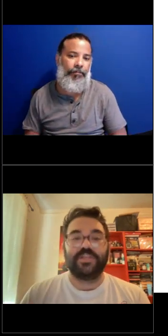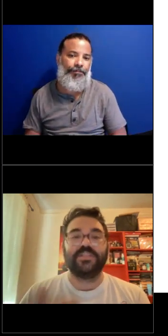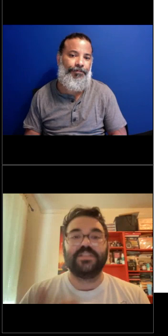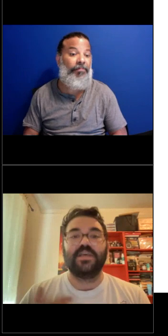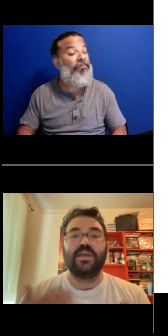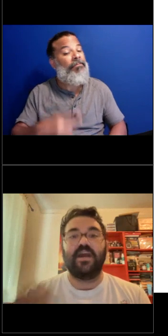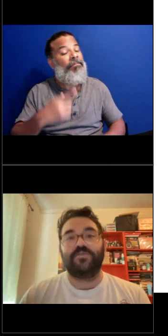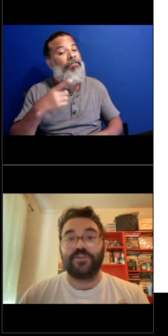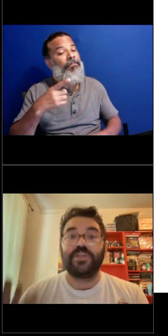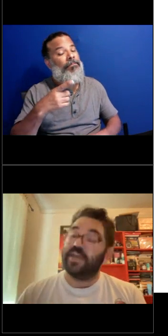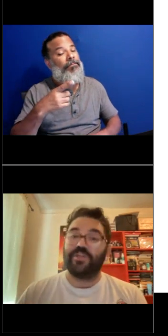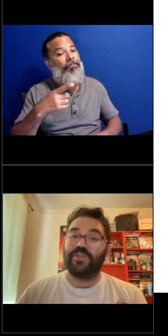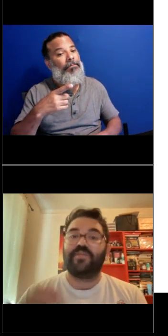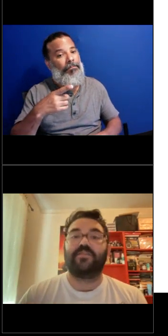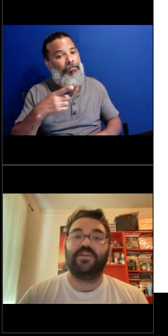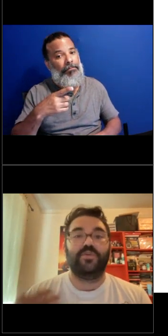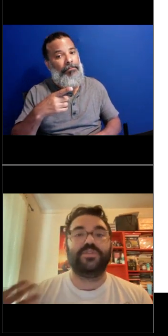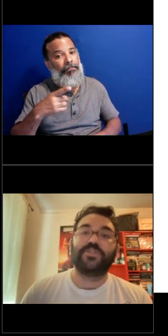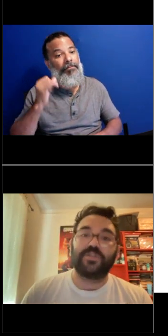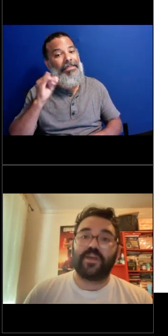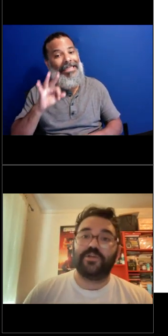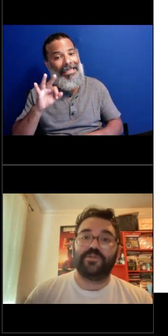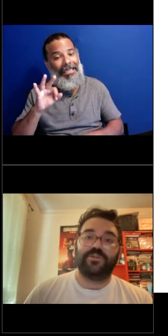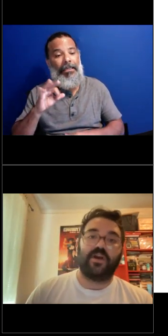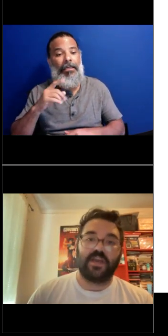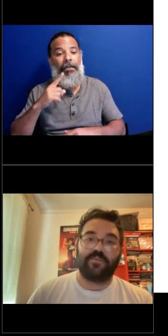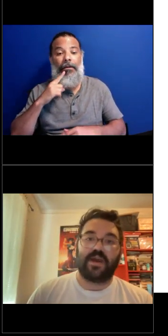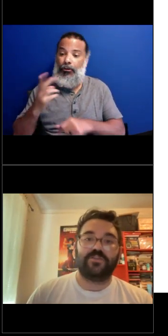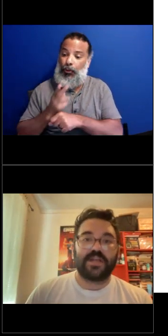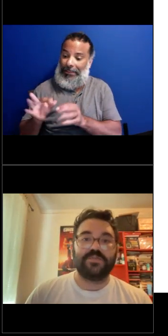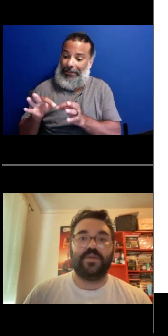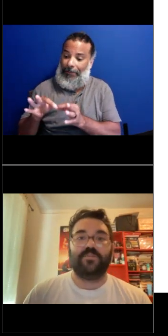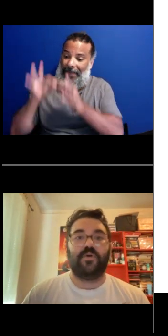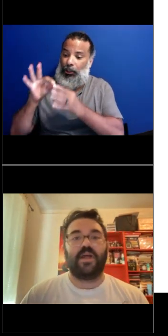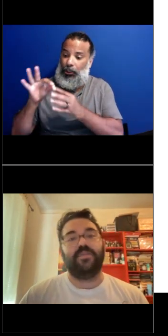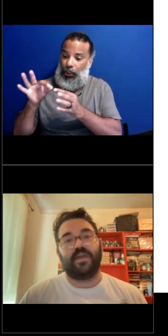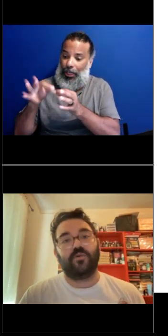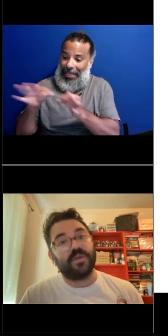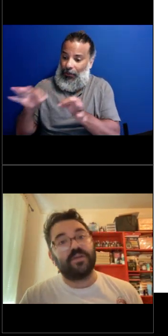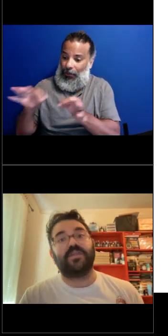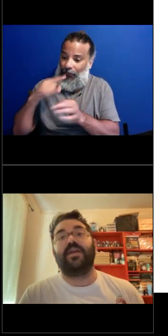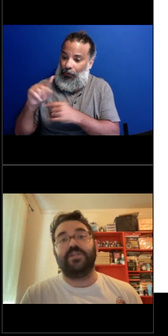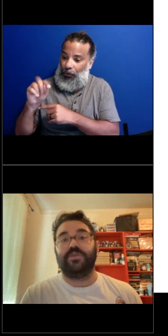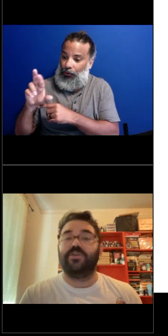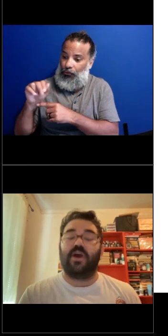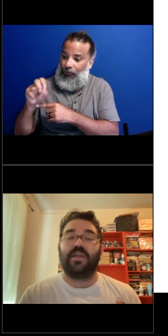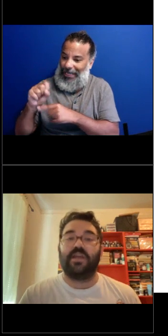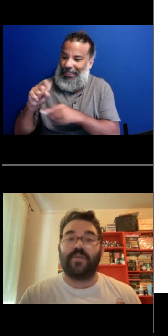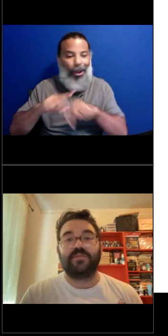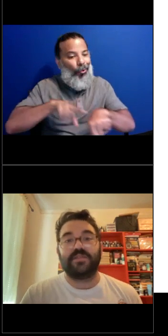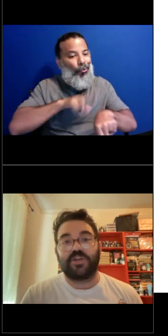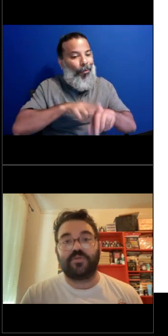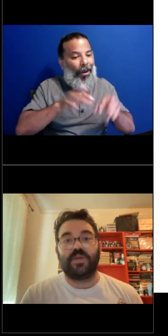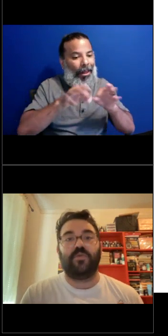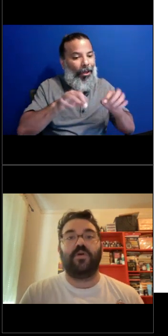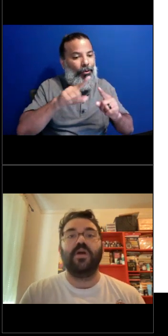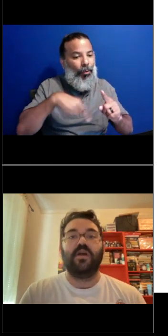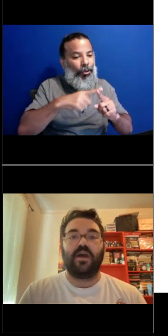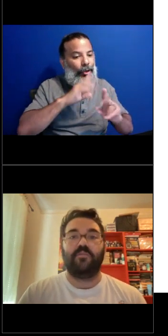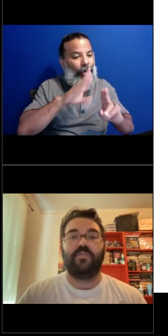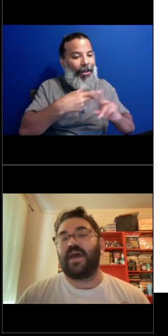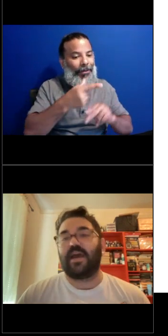students pick up on the fact that you use special language when you're talking about trans people, and then normative language when you're talking about cisgender